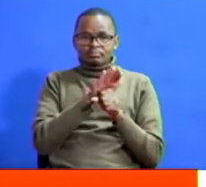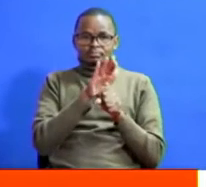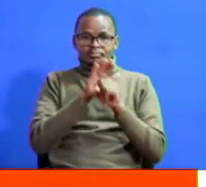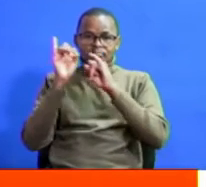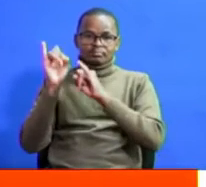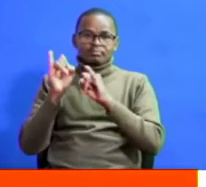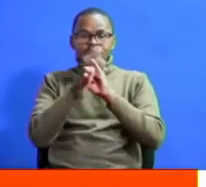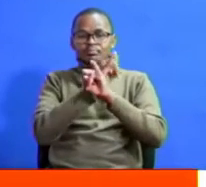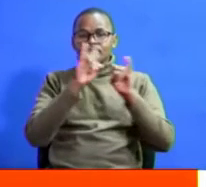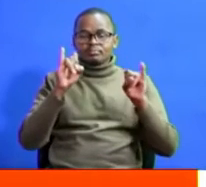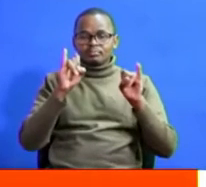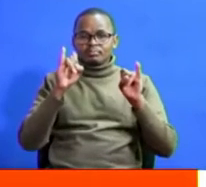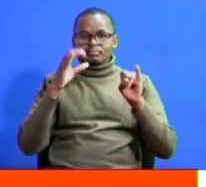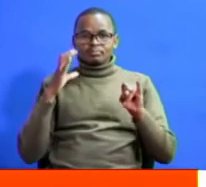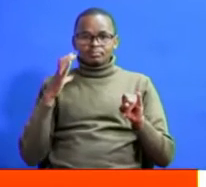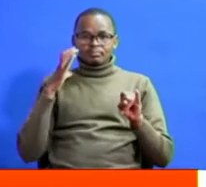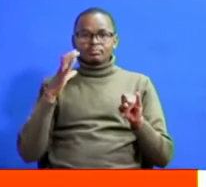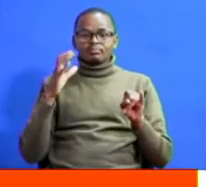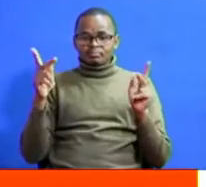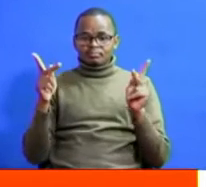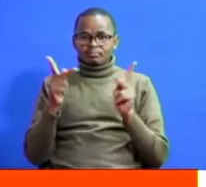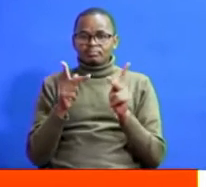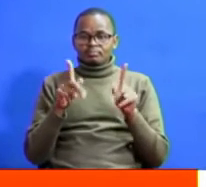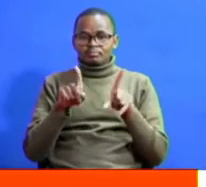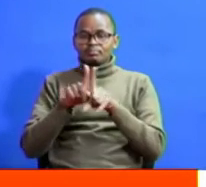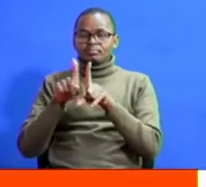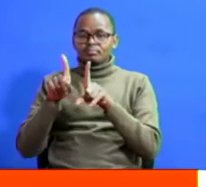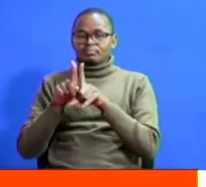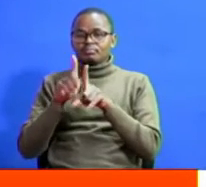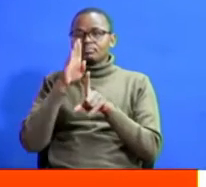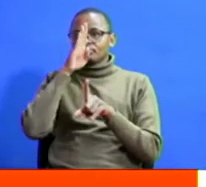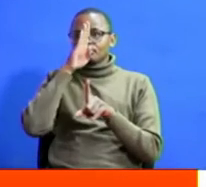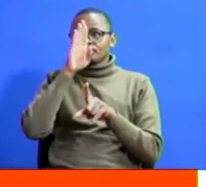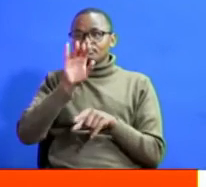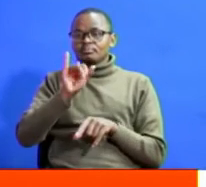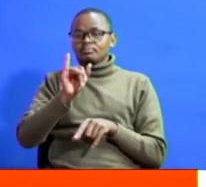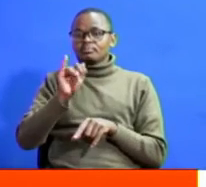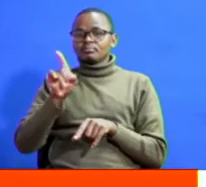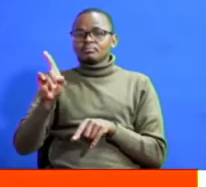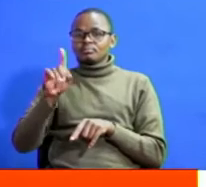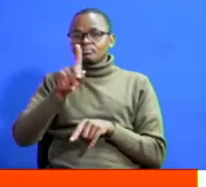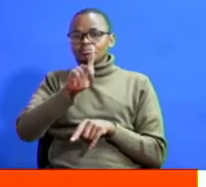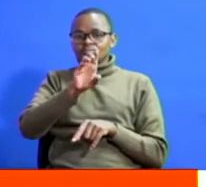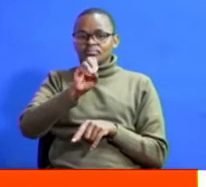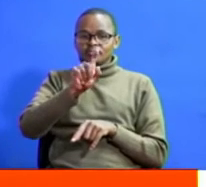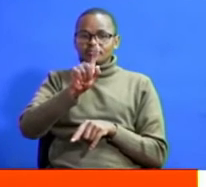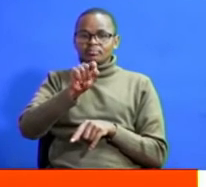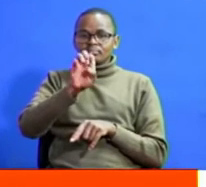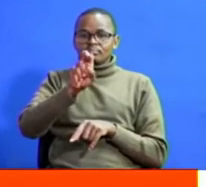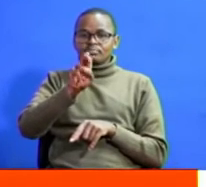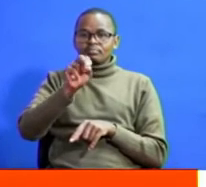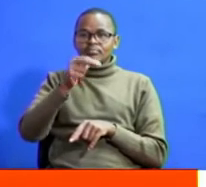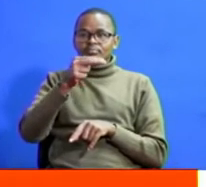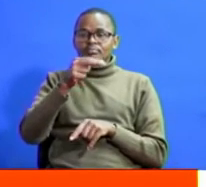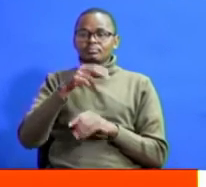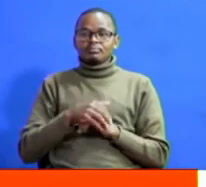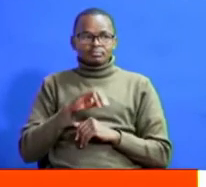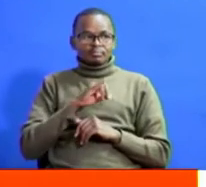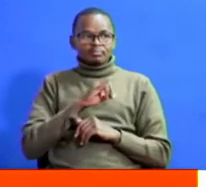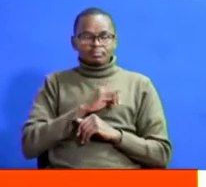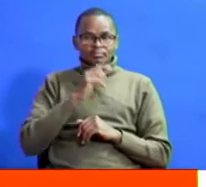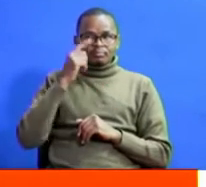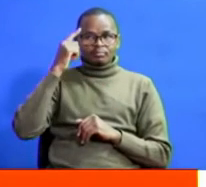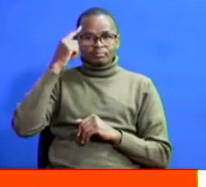independent candidates than the party candidates, as has been put by Kotonde here? Well, I actually